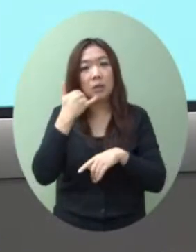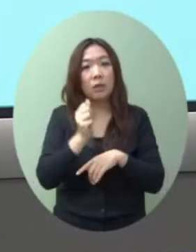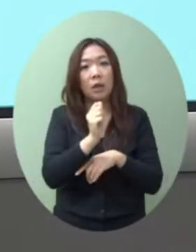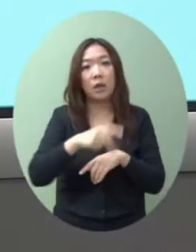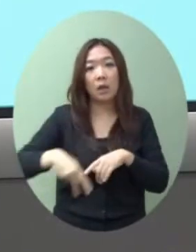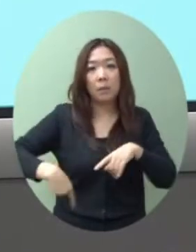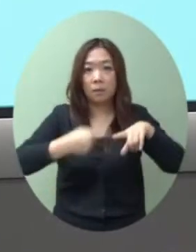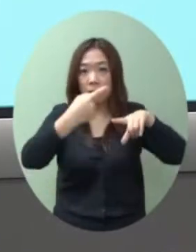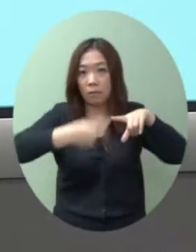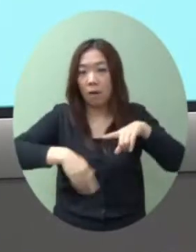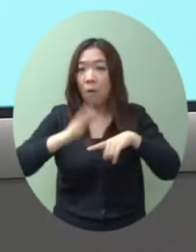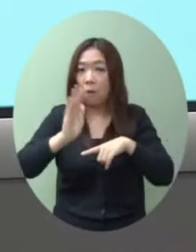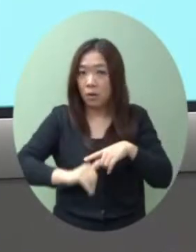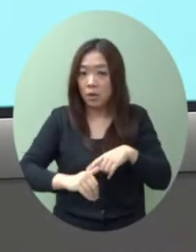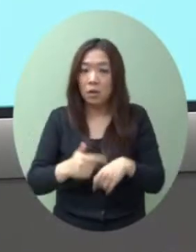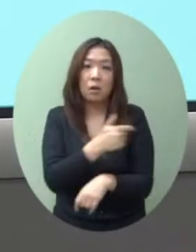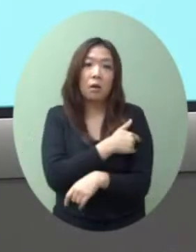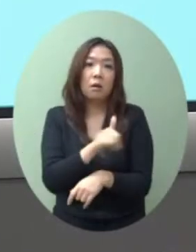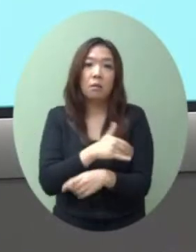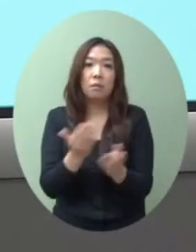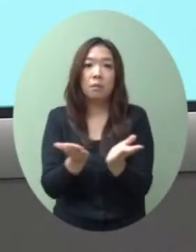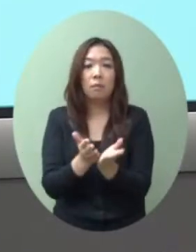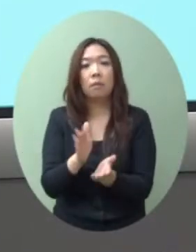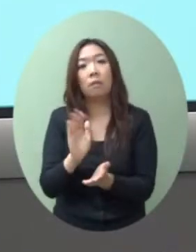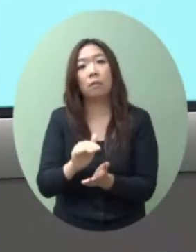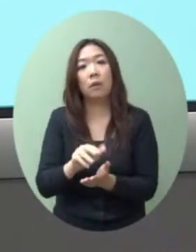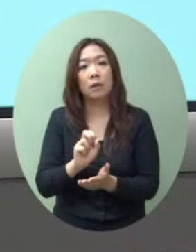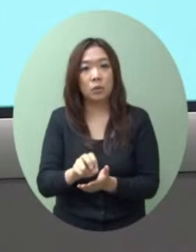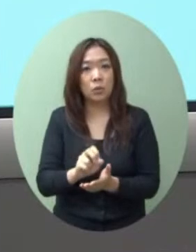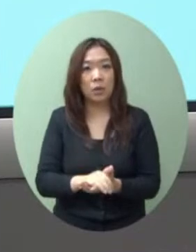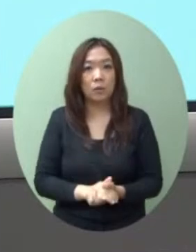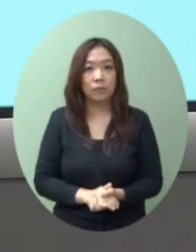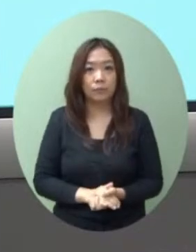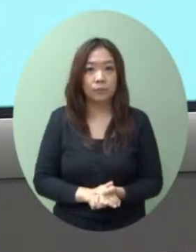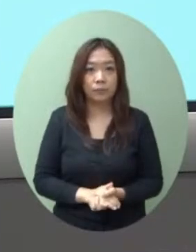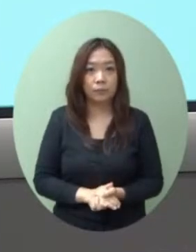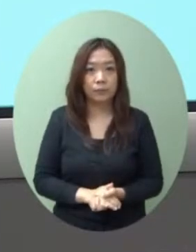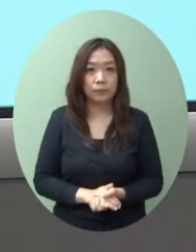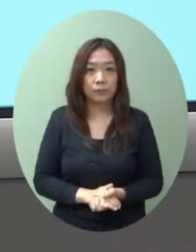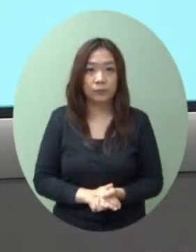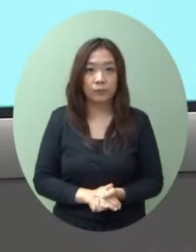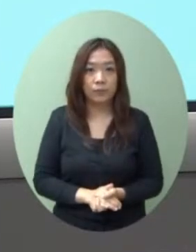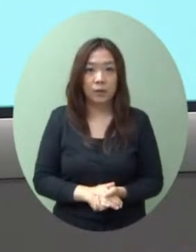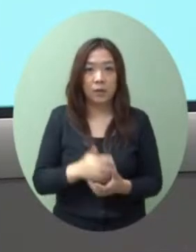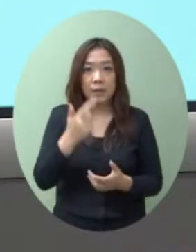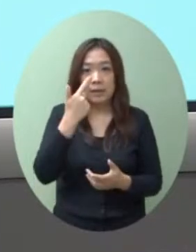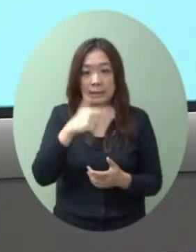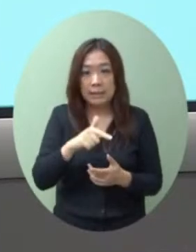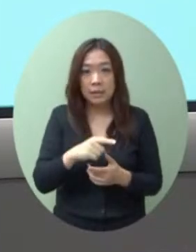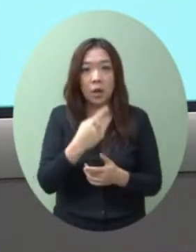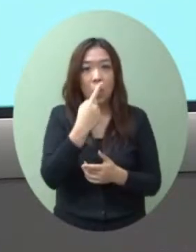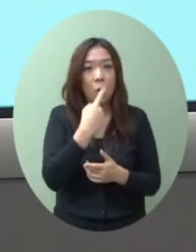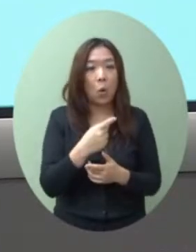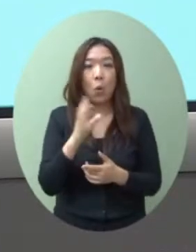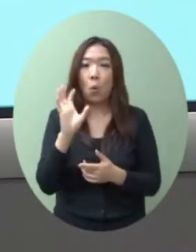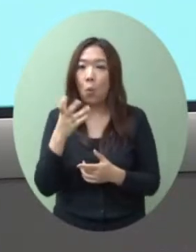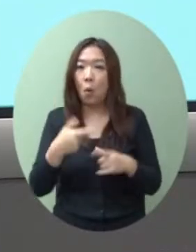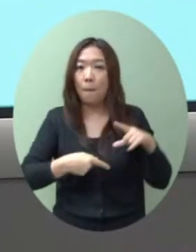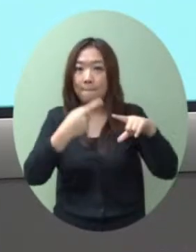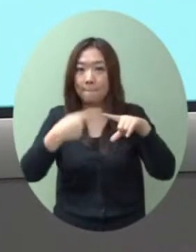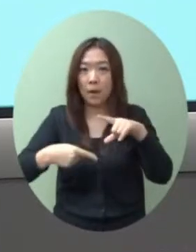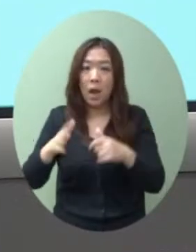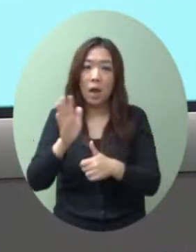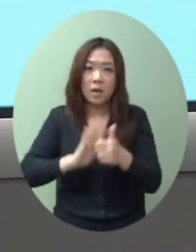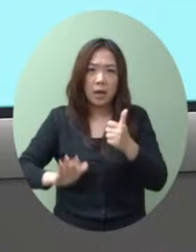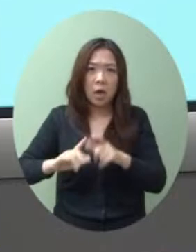they will use the red and yellow code. For other members of the public, they can continue to use the Leap Home